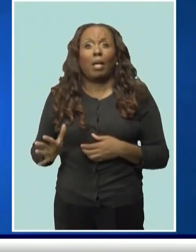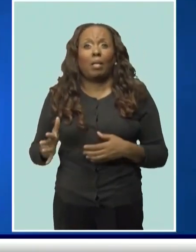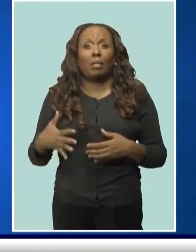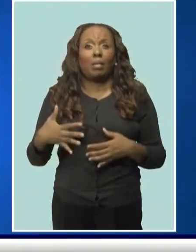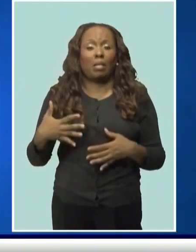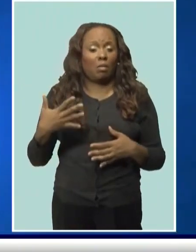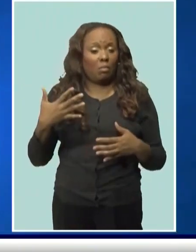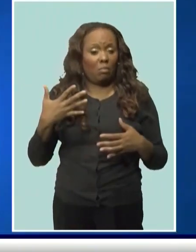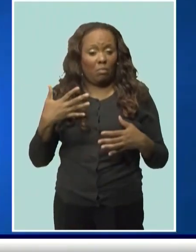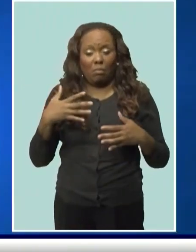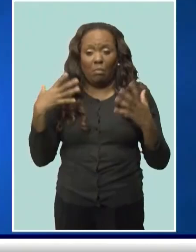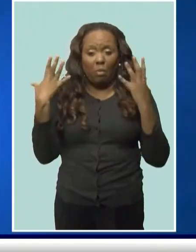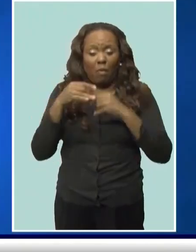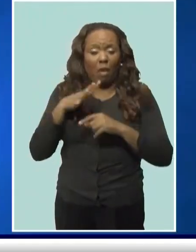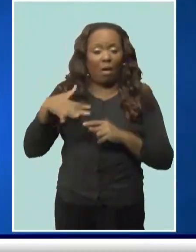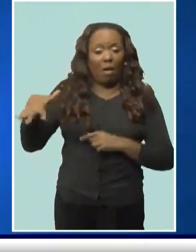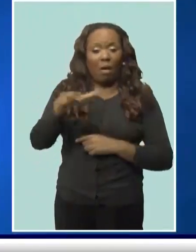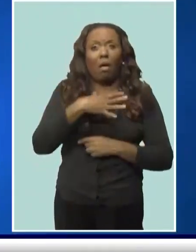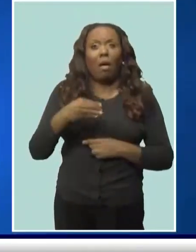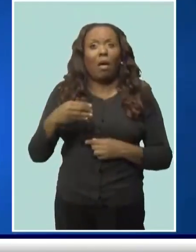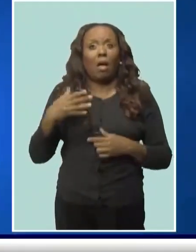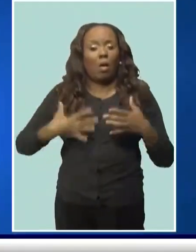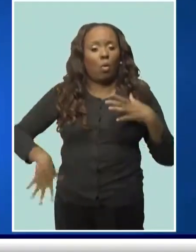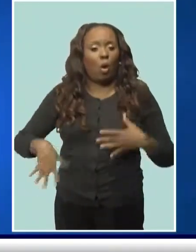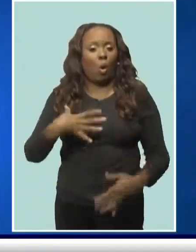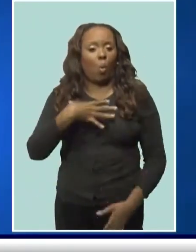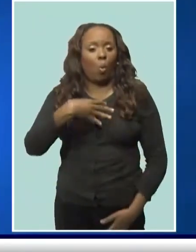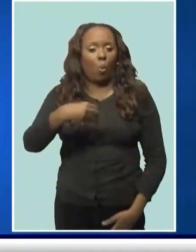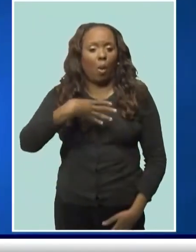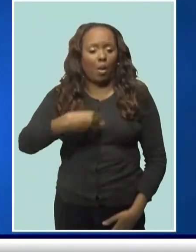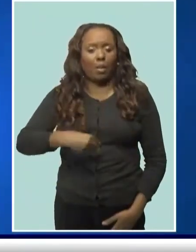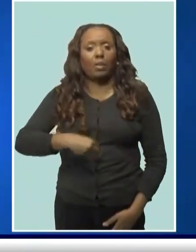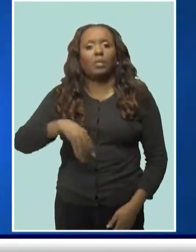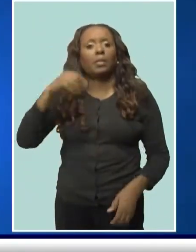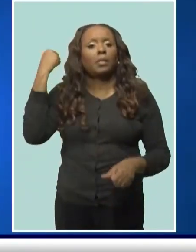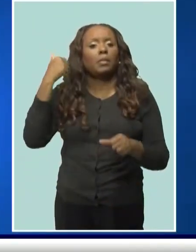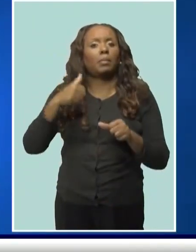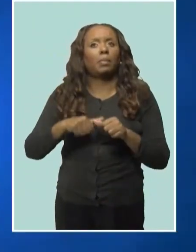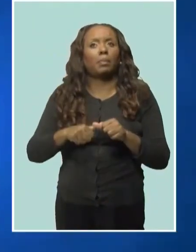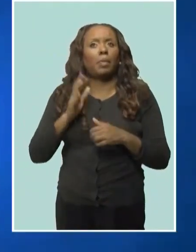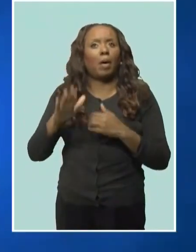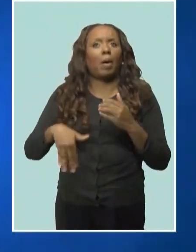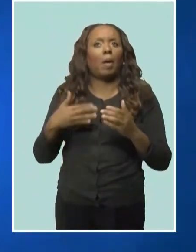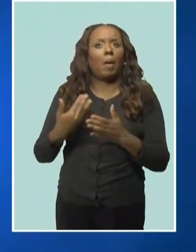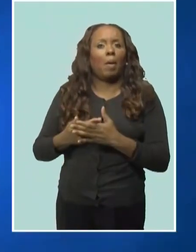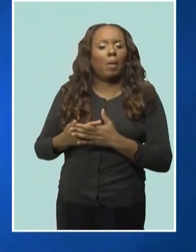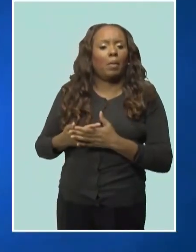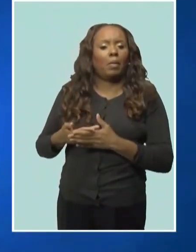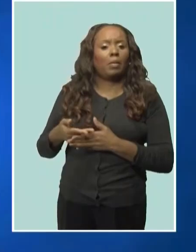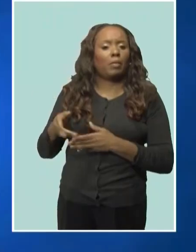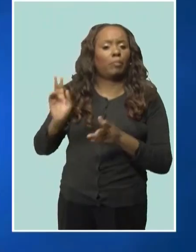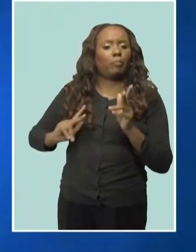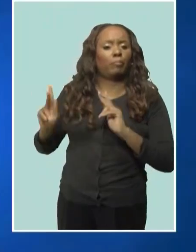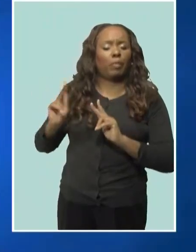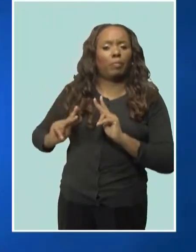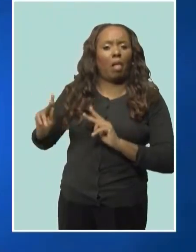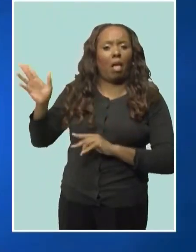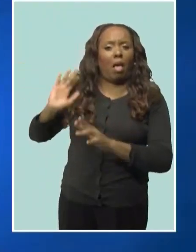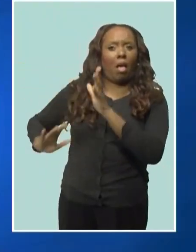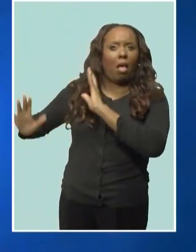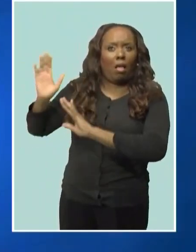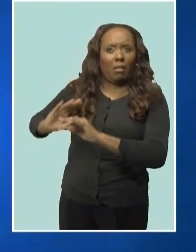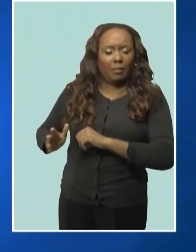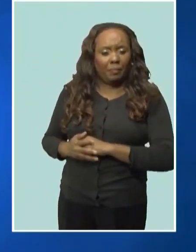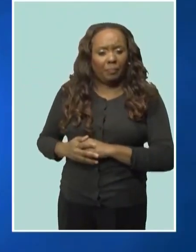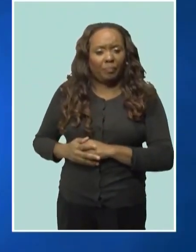to commemorate the ancestors. Prime Minister Motley explained to those gathered, following emancipation, many Barbadians left these